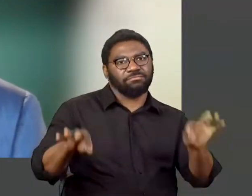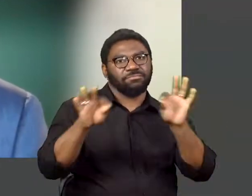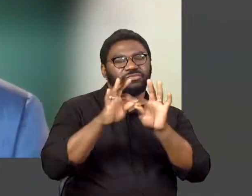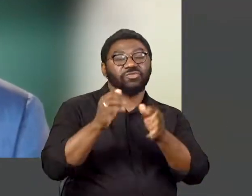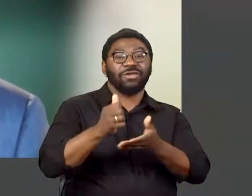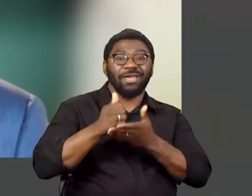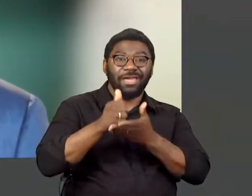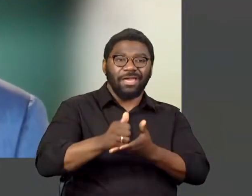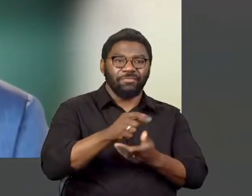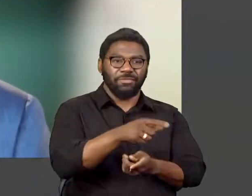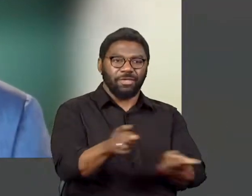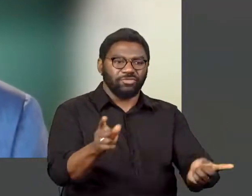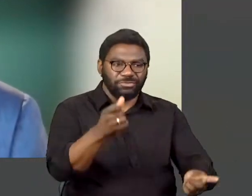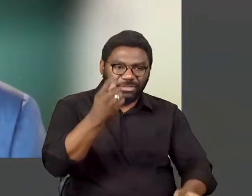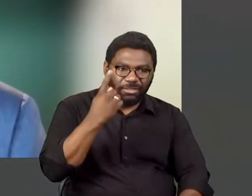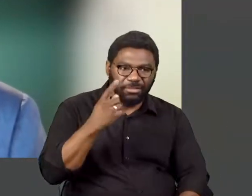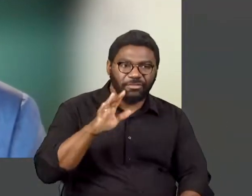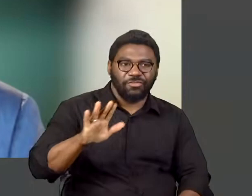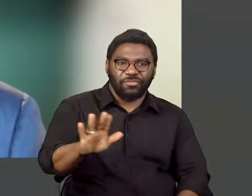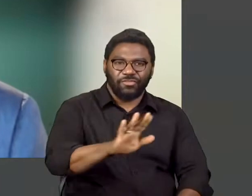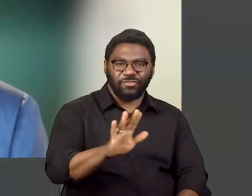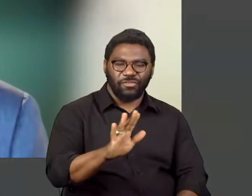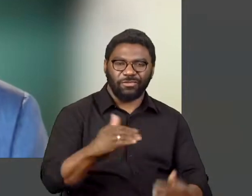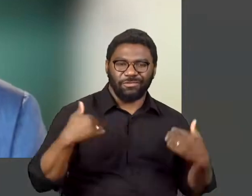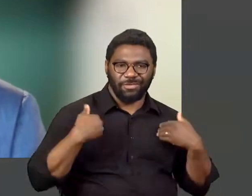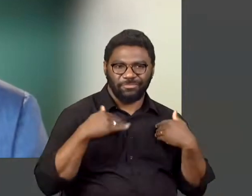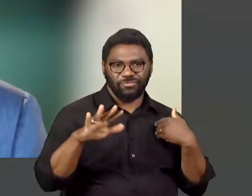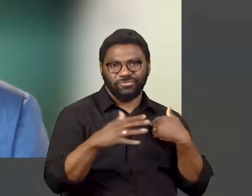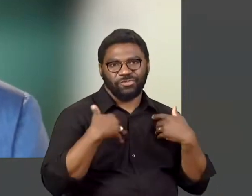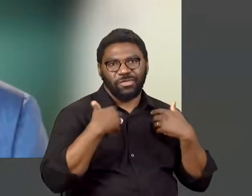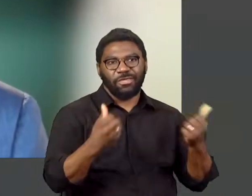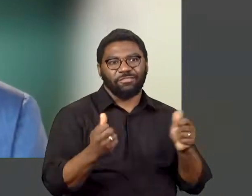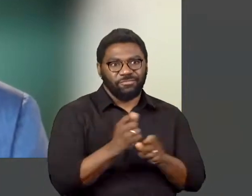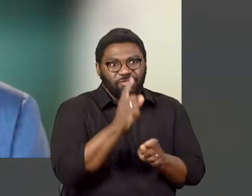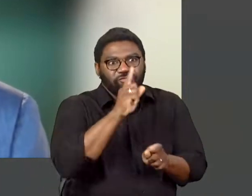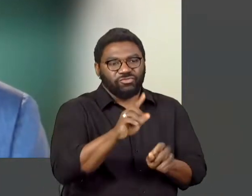and making sure that those animals are recovering.